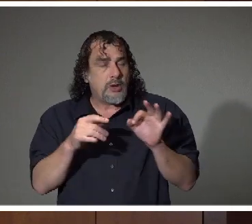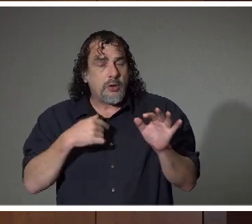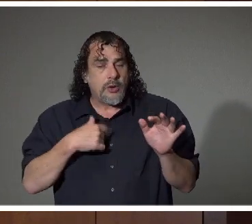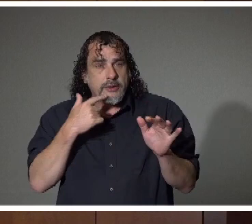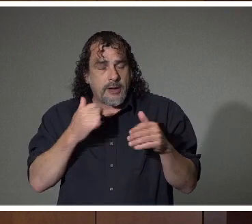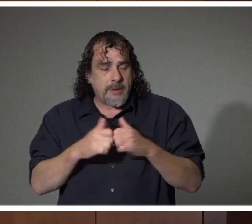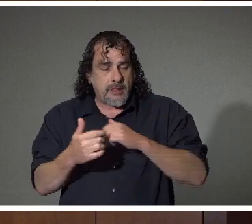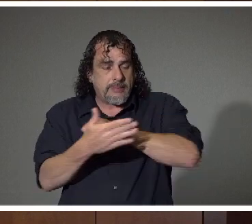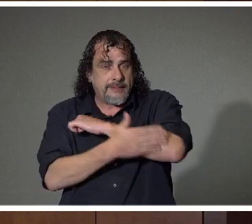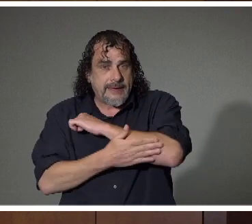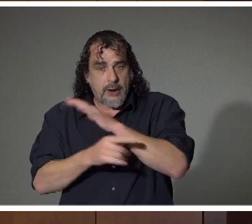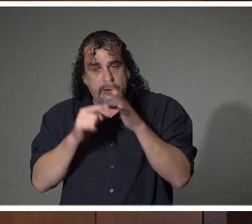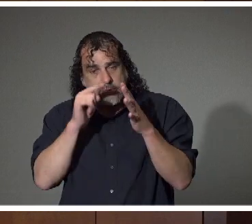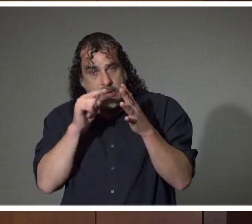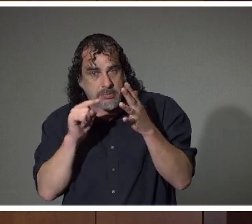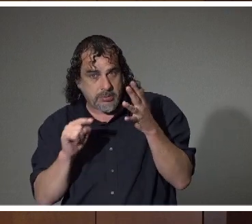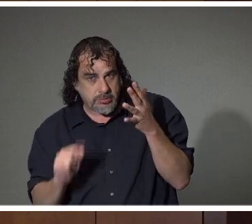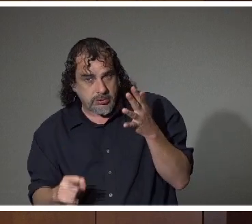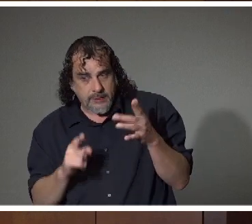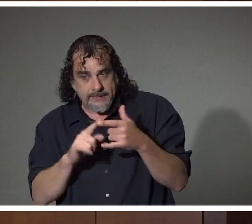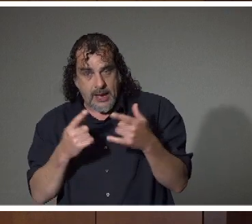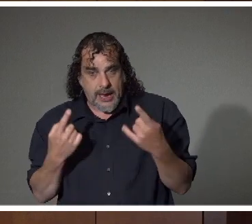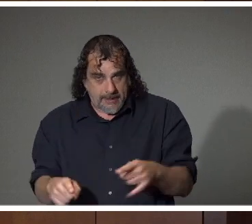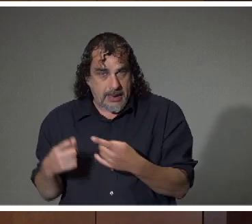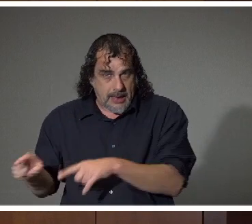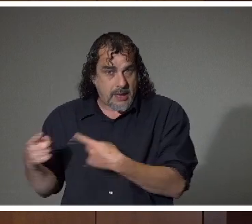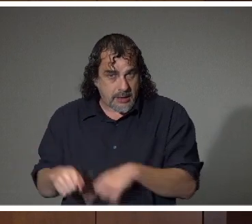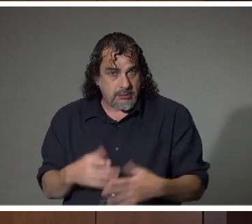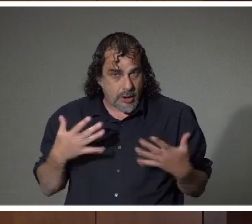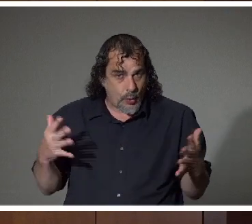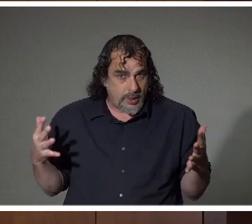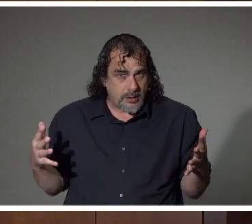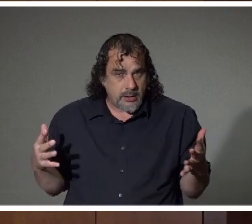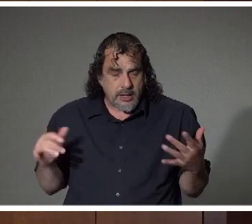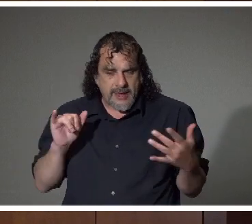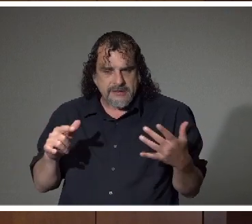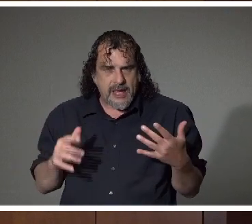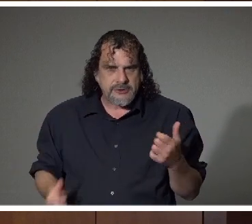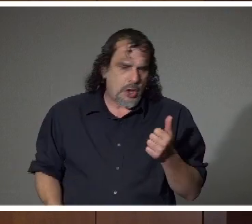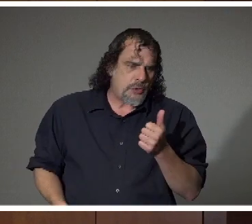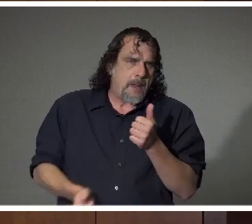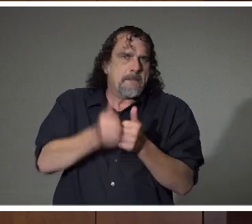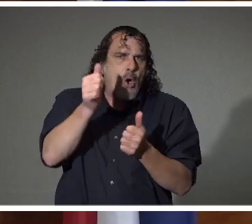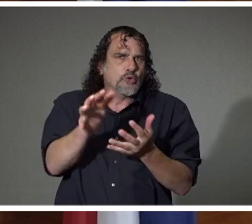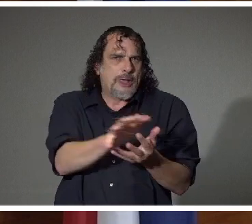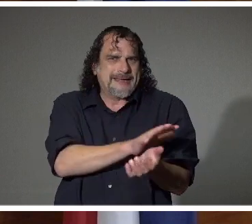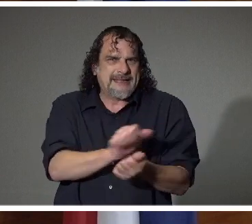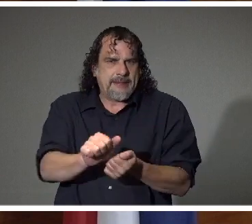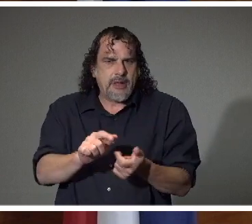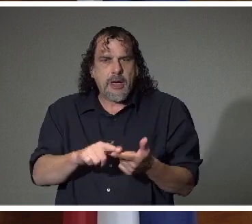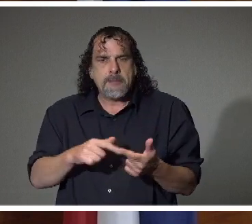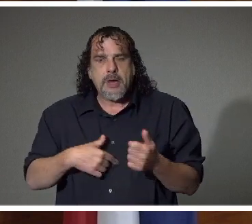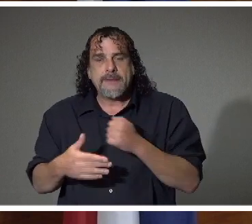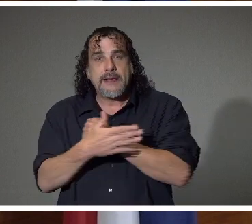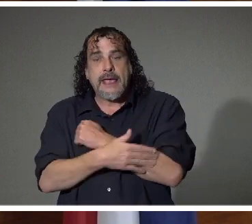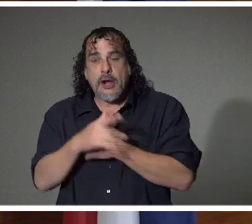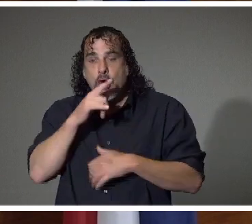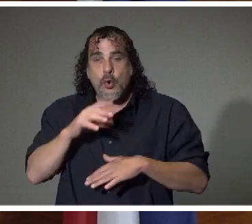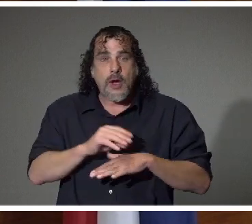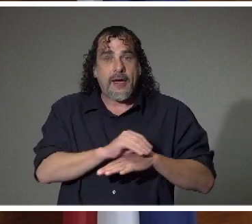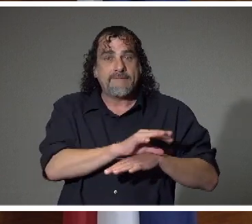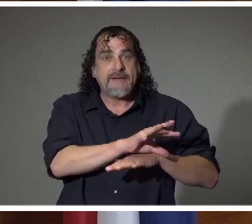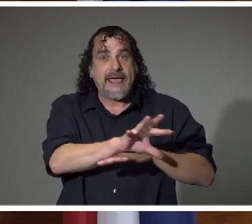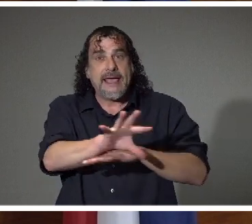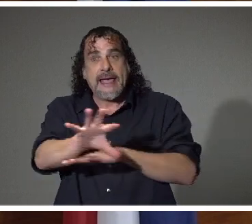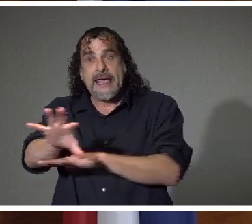that have been affected, in large part, that's where the most damage has been done, but in terms of counties that have been affected,